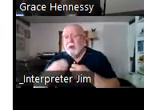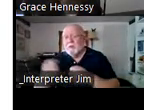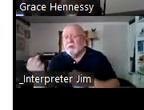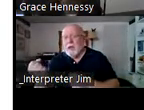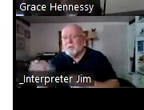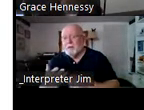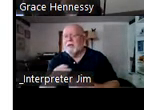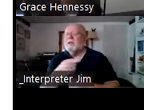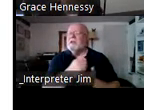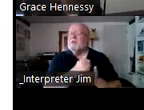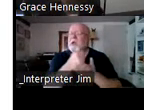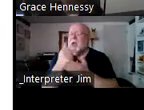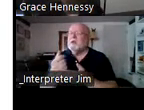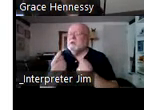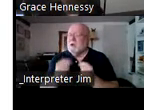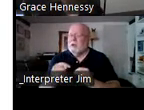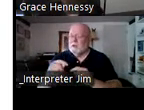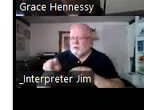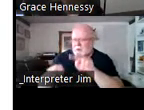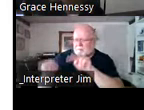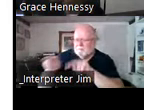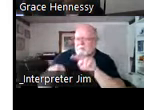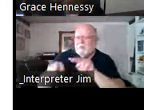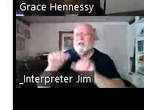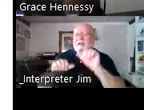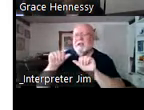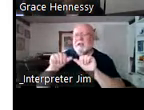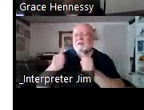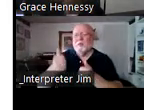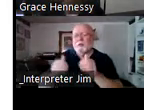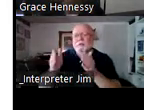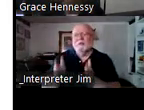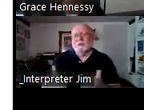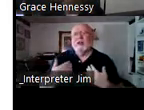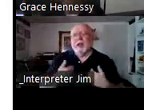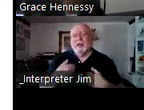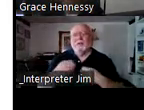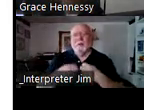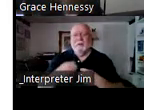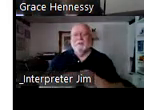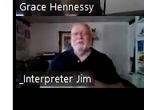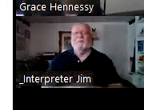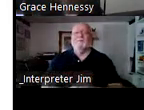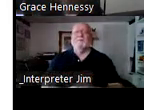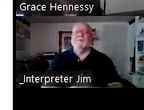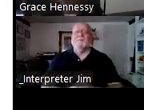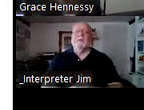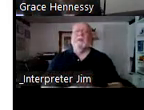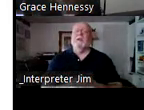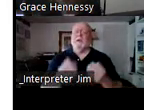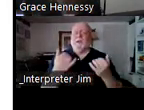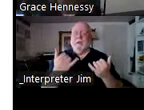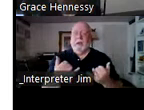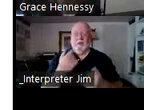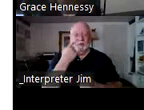different populations. In terms of screening, assessment, and intervention for suicide risk. So just in January